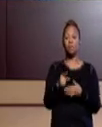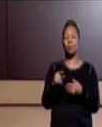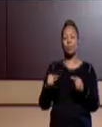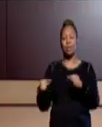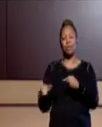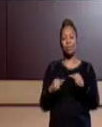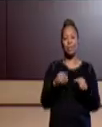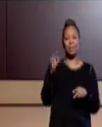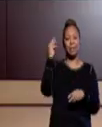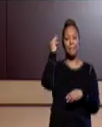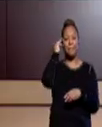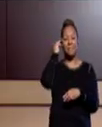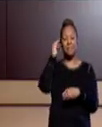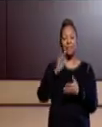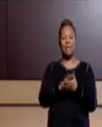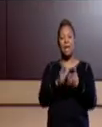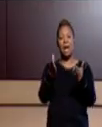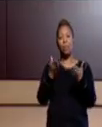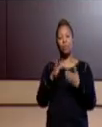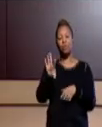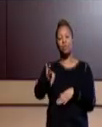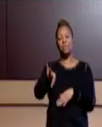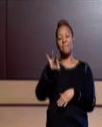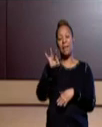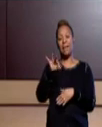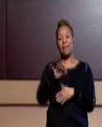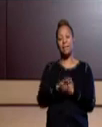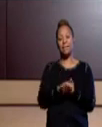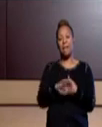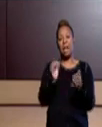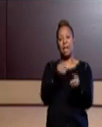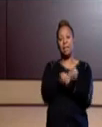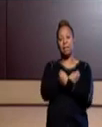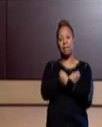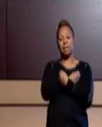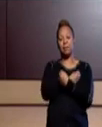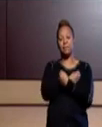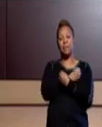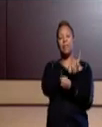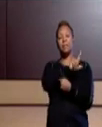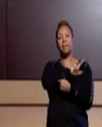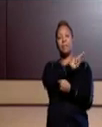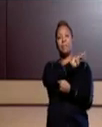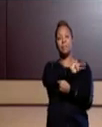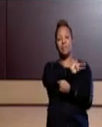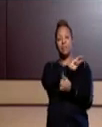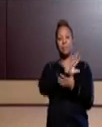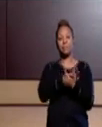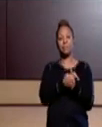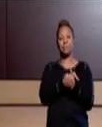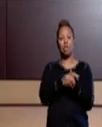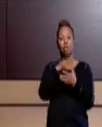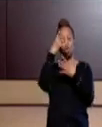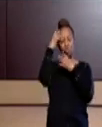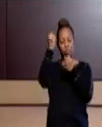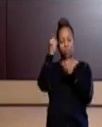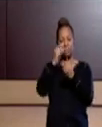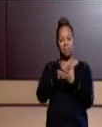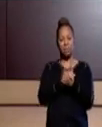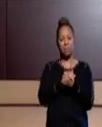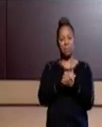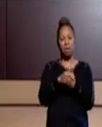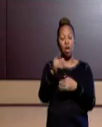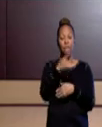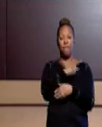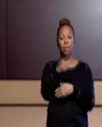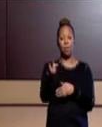mentally, I want you to find Love McPherson. I want you to find her. Trust me. For those